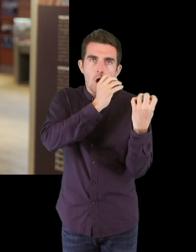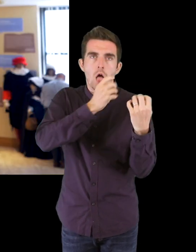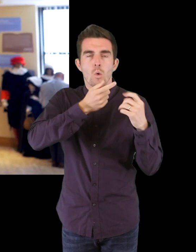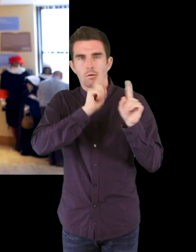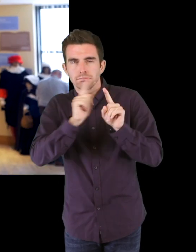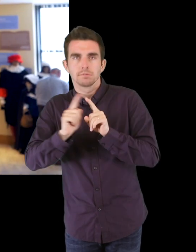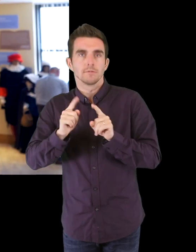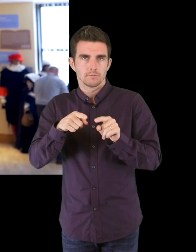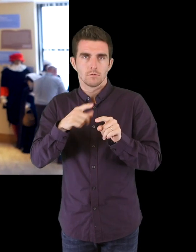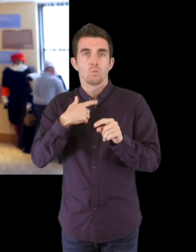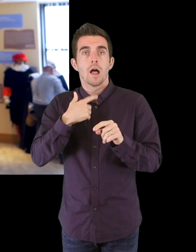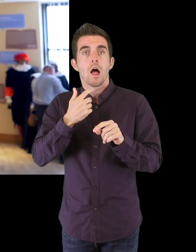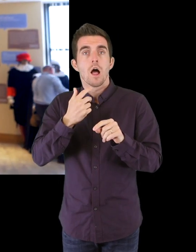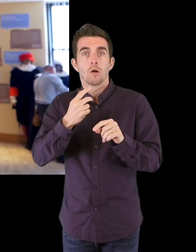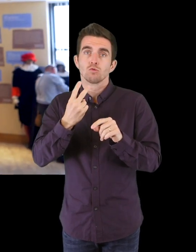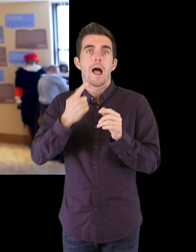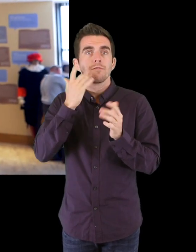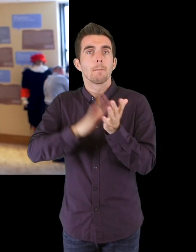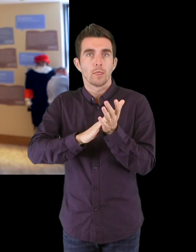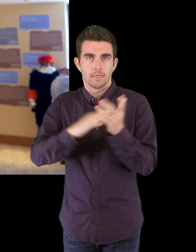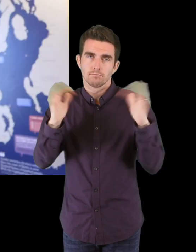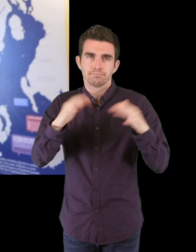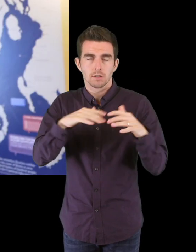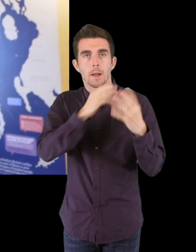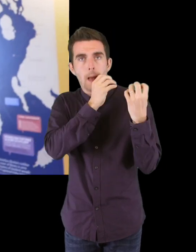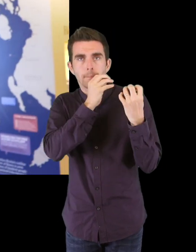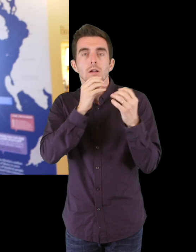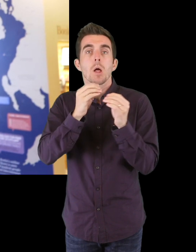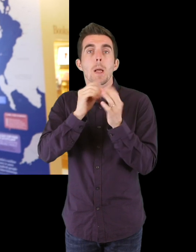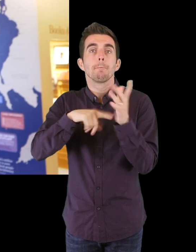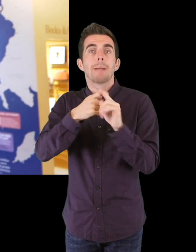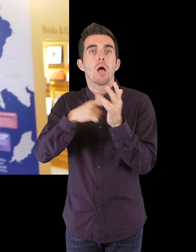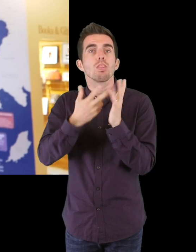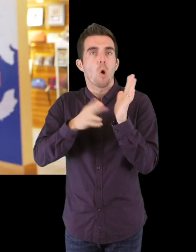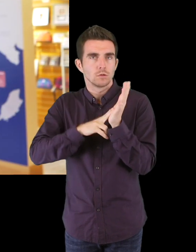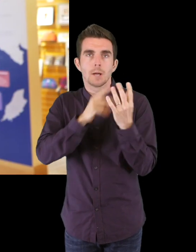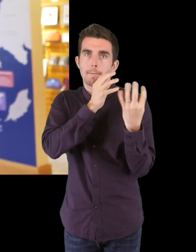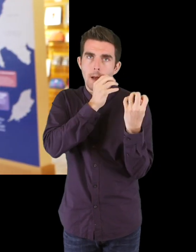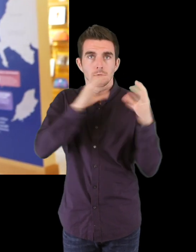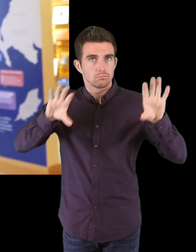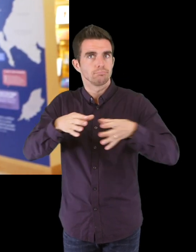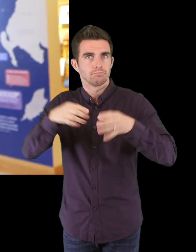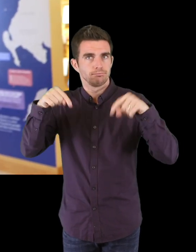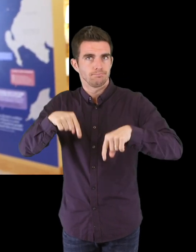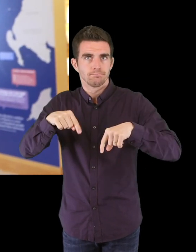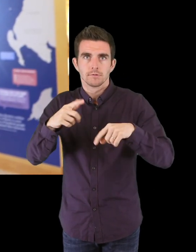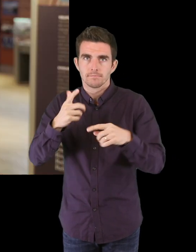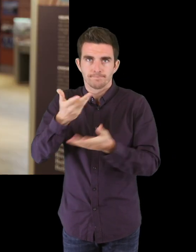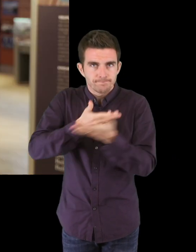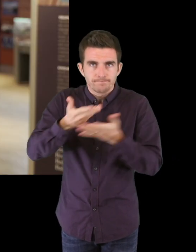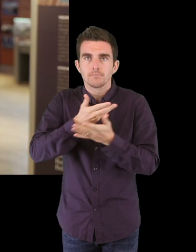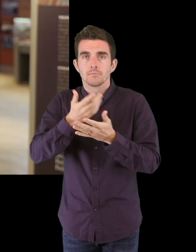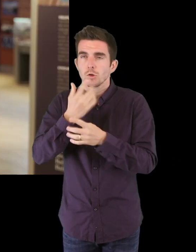accordion and fiddle. We host 2 monthly gatherings involving piping. The Blackthorn Pipers Society meet here and bring in some